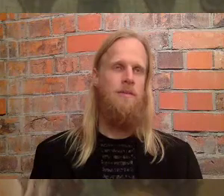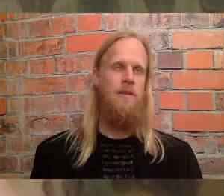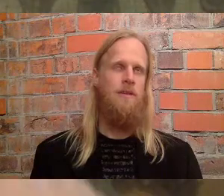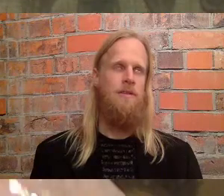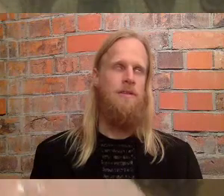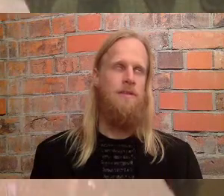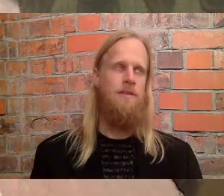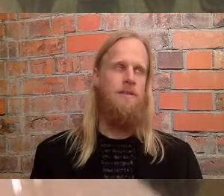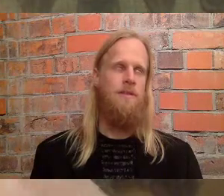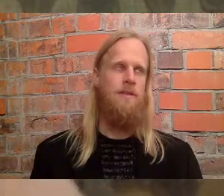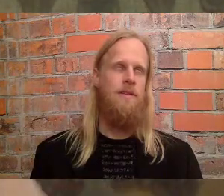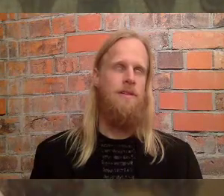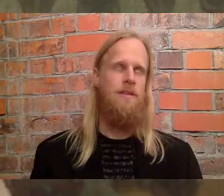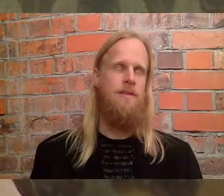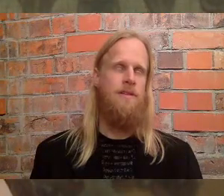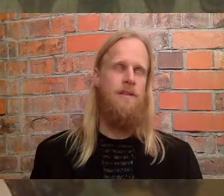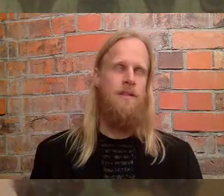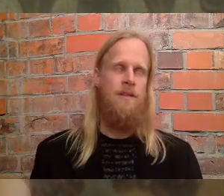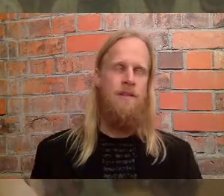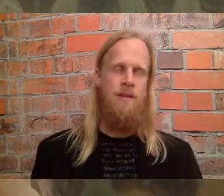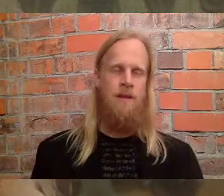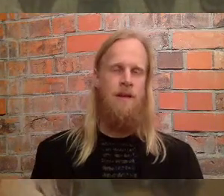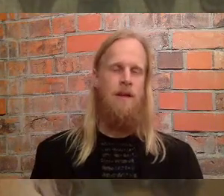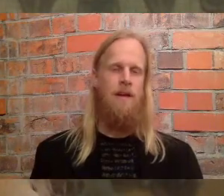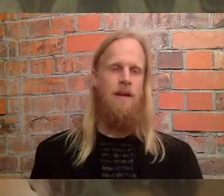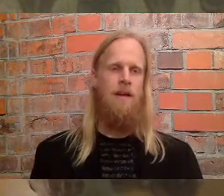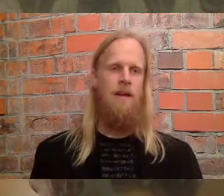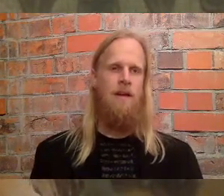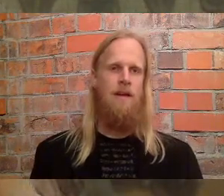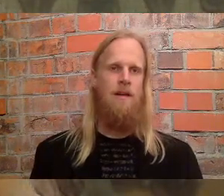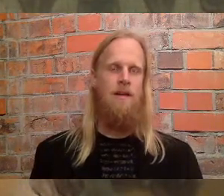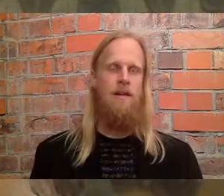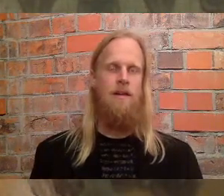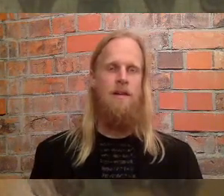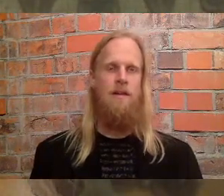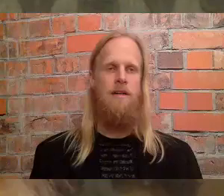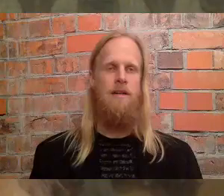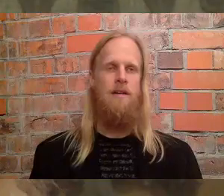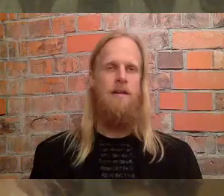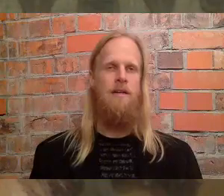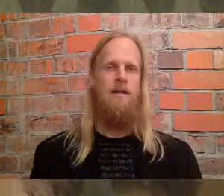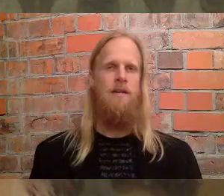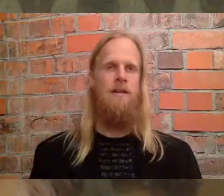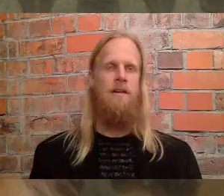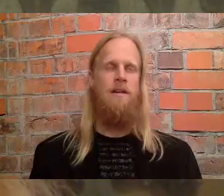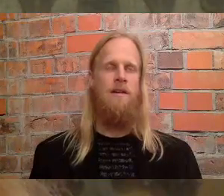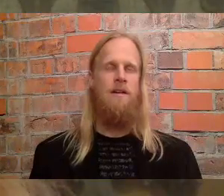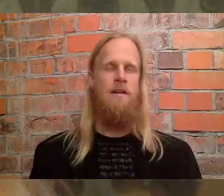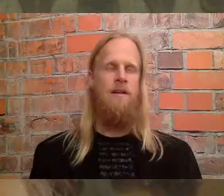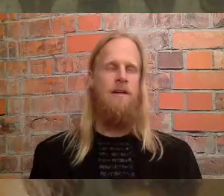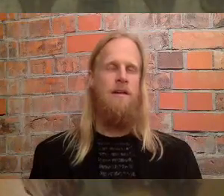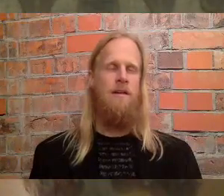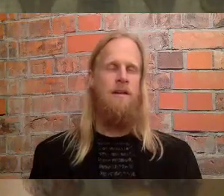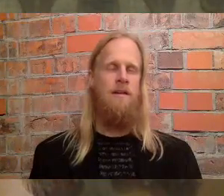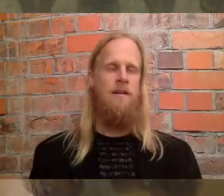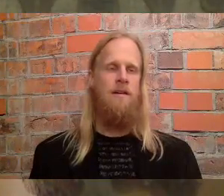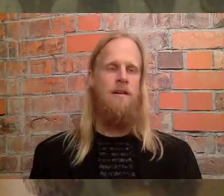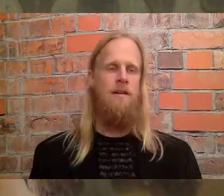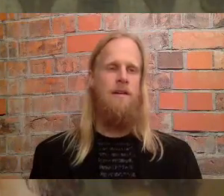Sometimes Spirit just gives us this tiny little glimpse so that we don't get overwhelmed. And once we do that piece, we get the next piece.